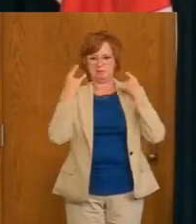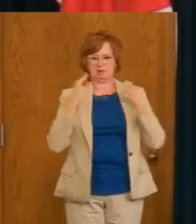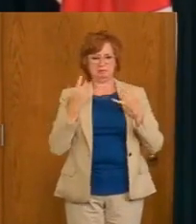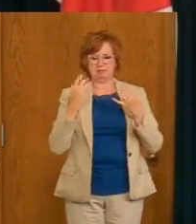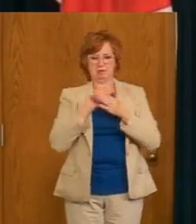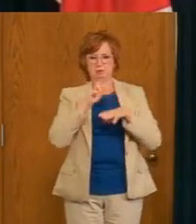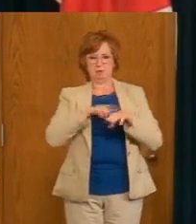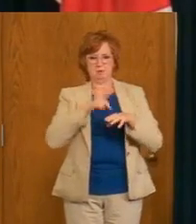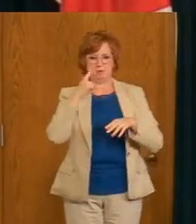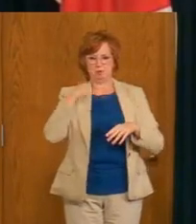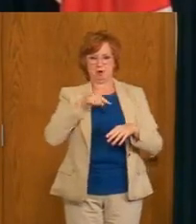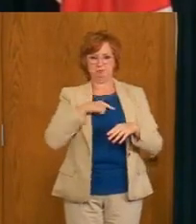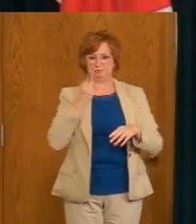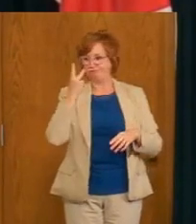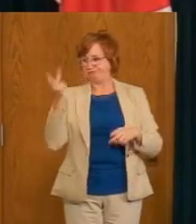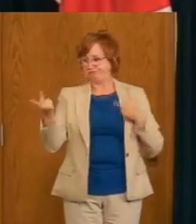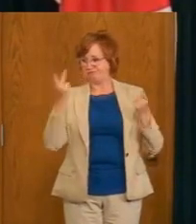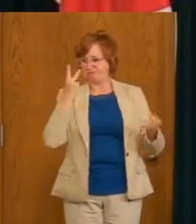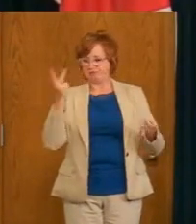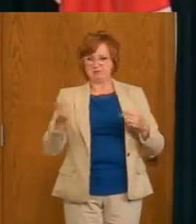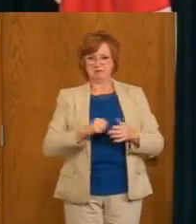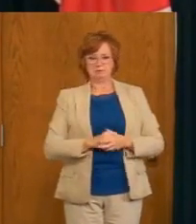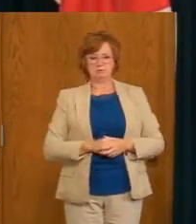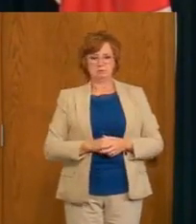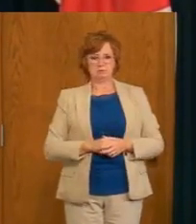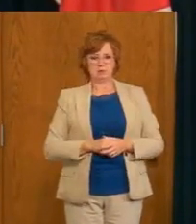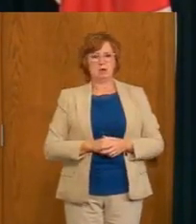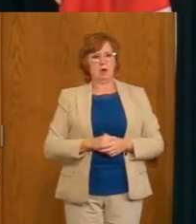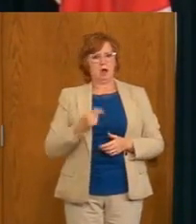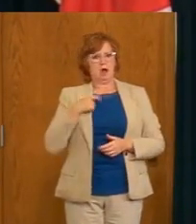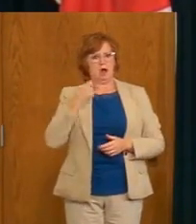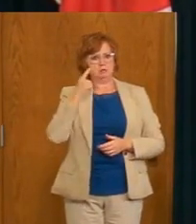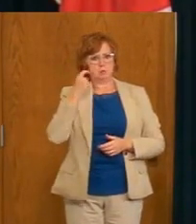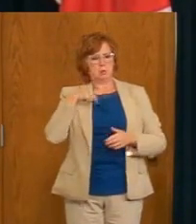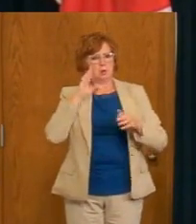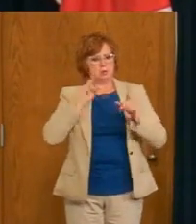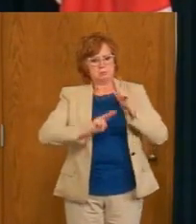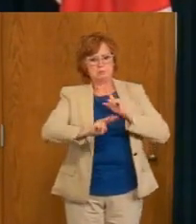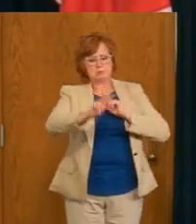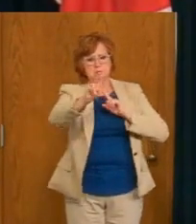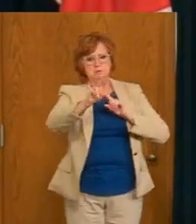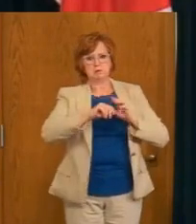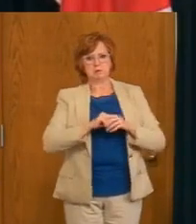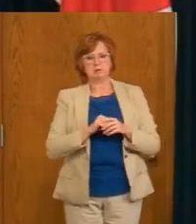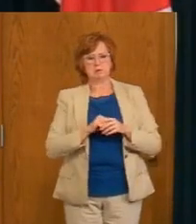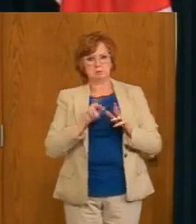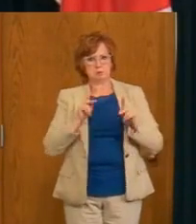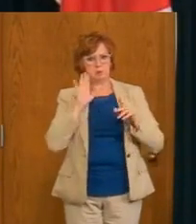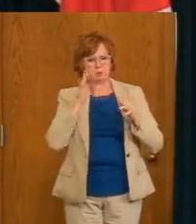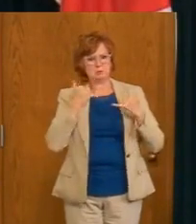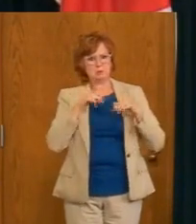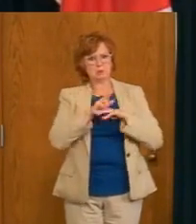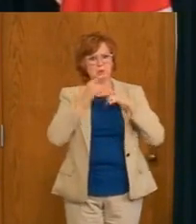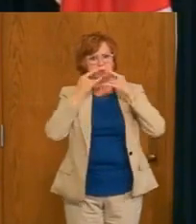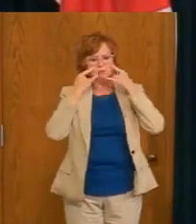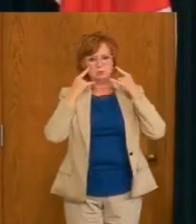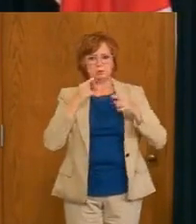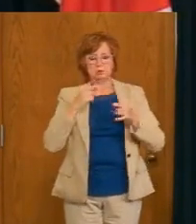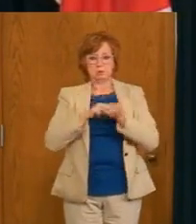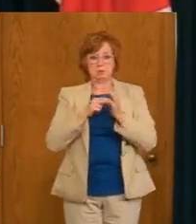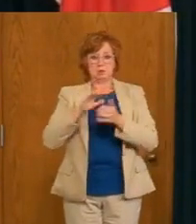restrictions and measures that have been in place for quite some time will be lifted. And so people will be able to make the choices that they choose to make